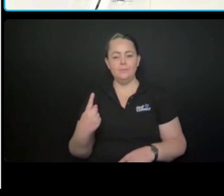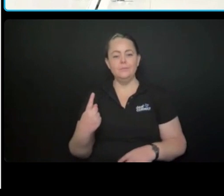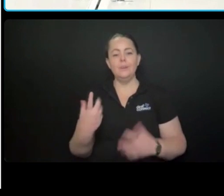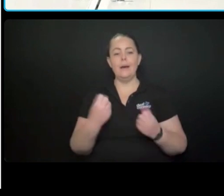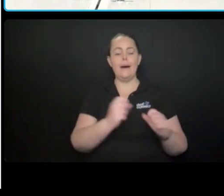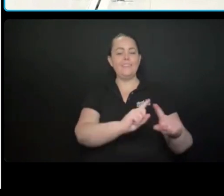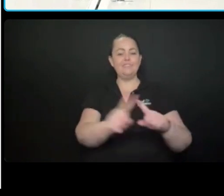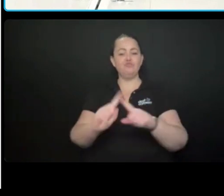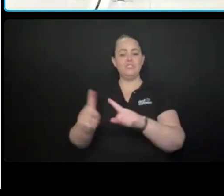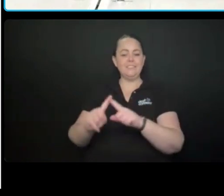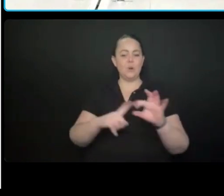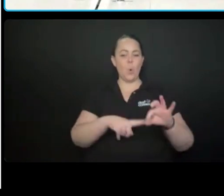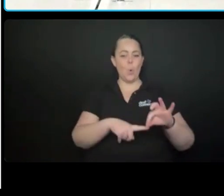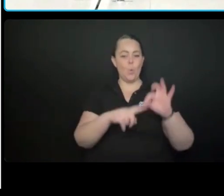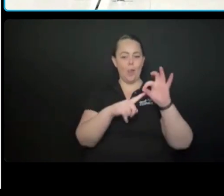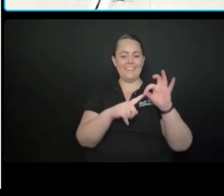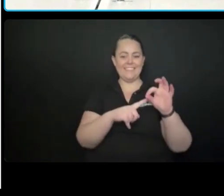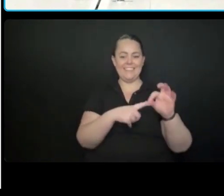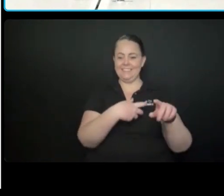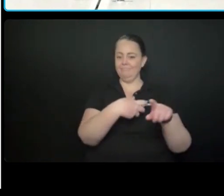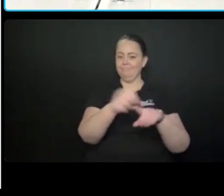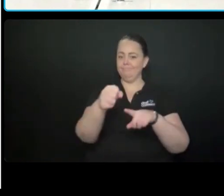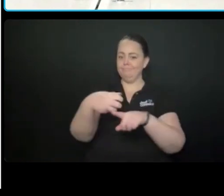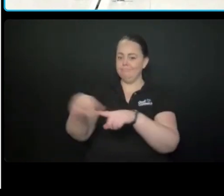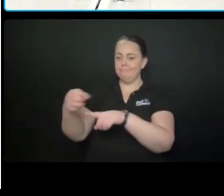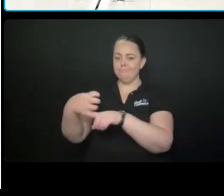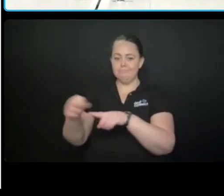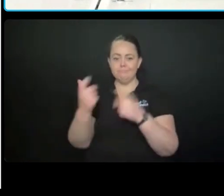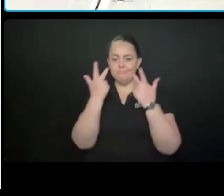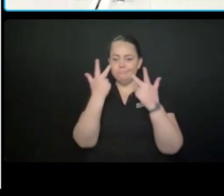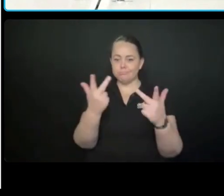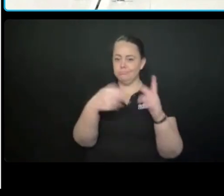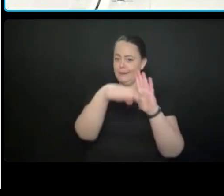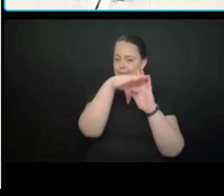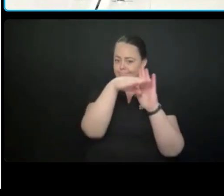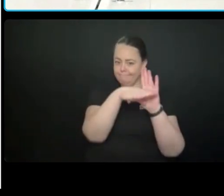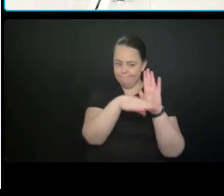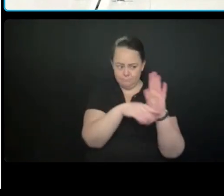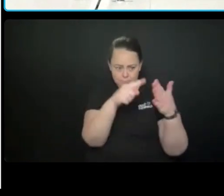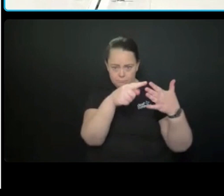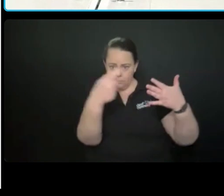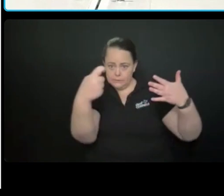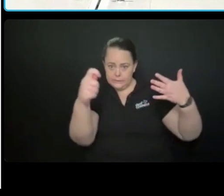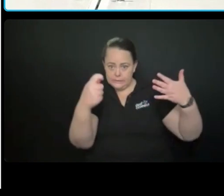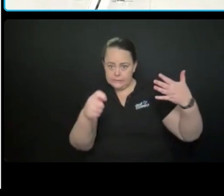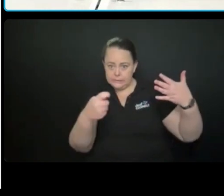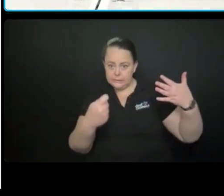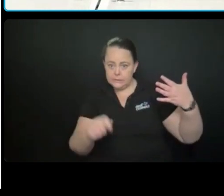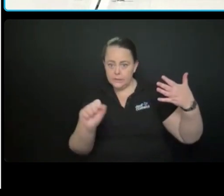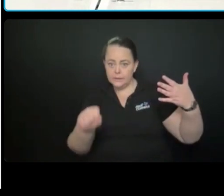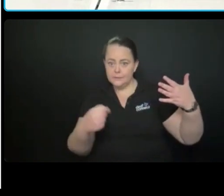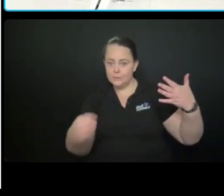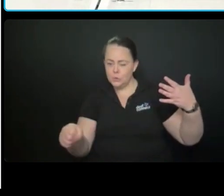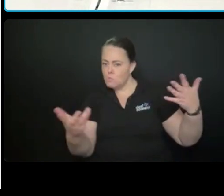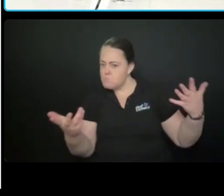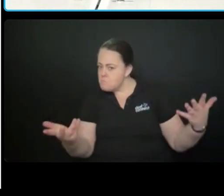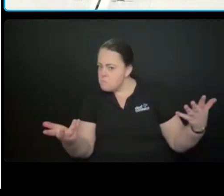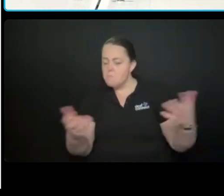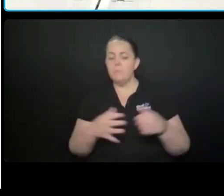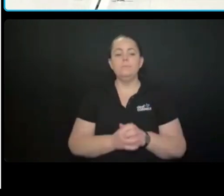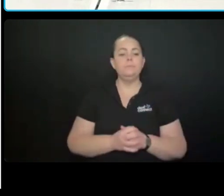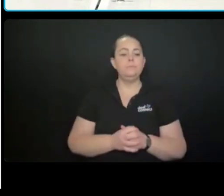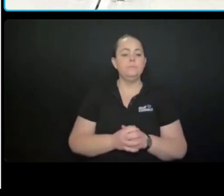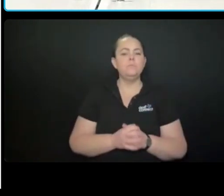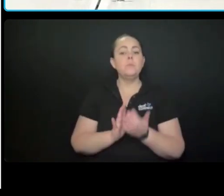crucial areas of care, consistent and in line with the recommendations of the Royal Commission. Importantly, we're aware of